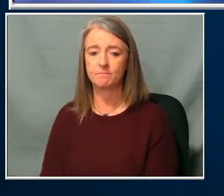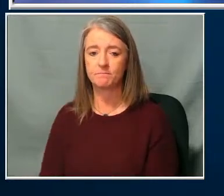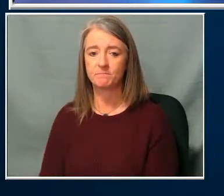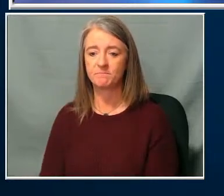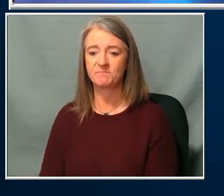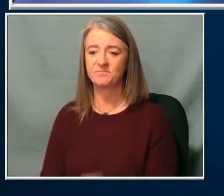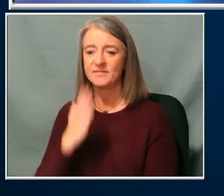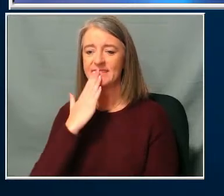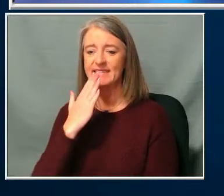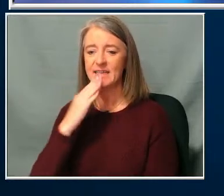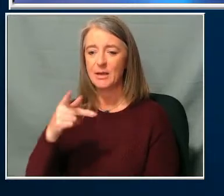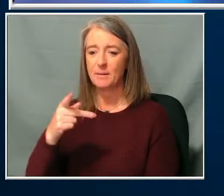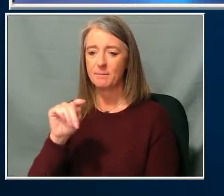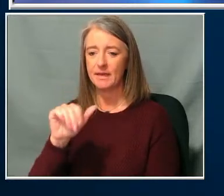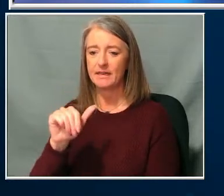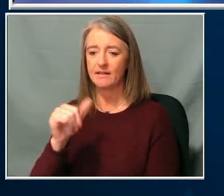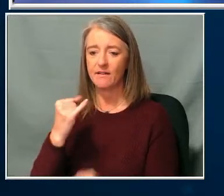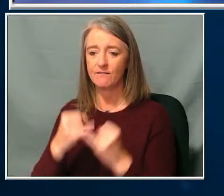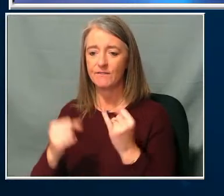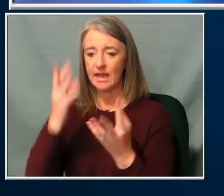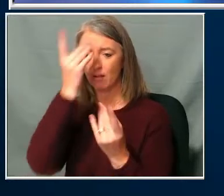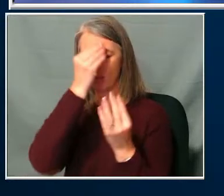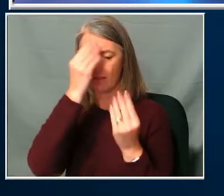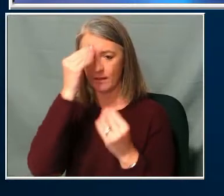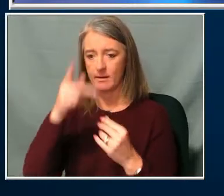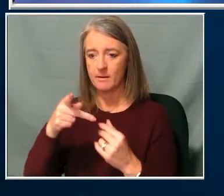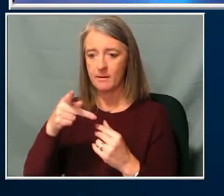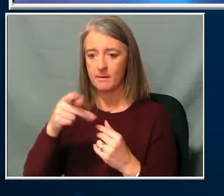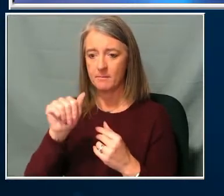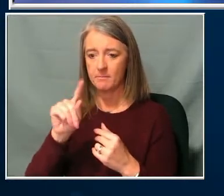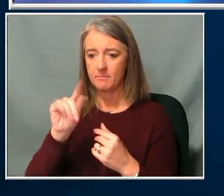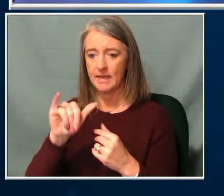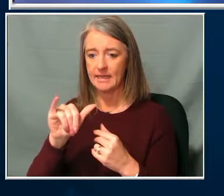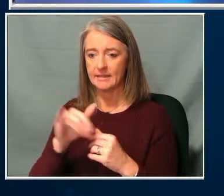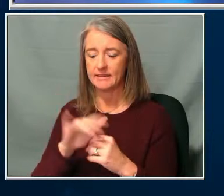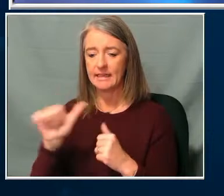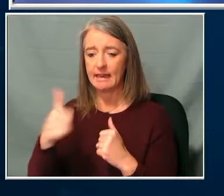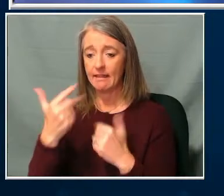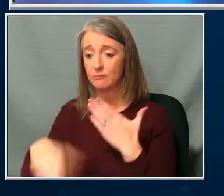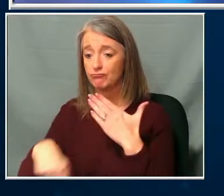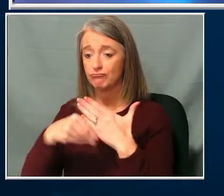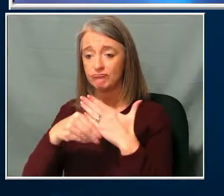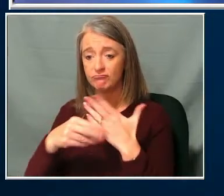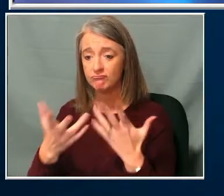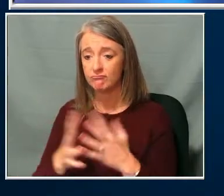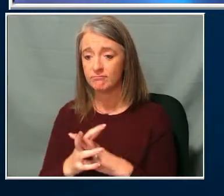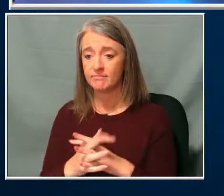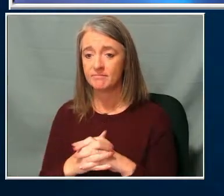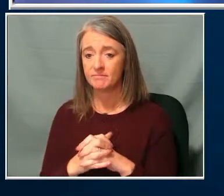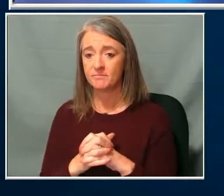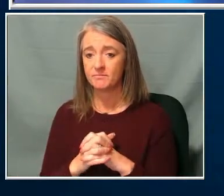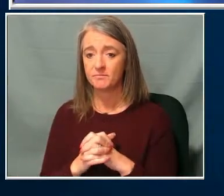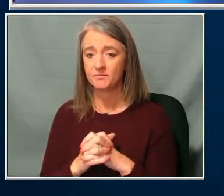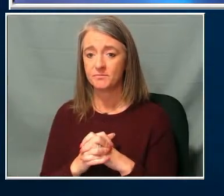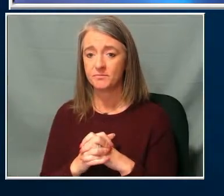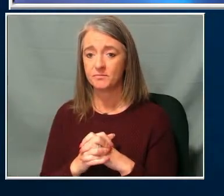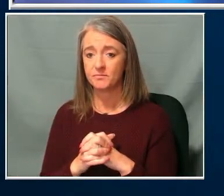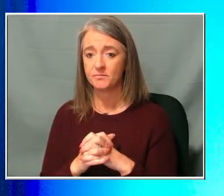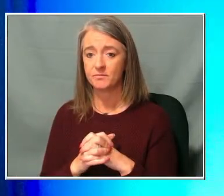you, Patty. Let's get some final thoughts. And Patty, I'm going to stay with you. What else do you have for us today? Any extra advice?